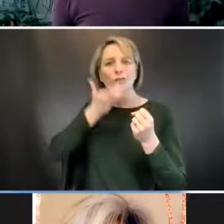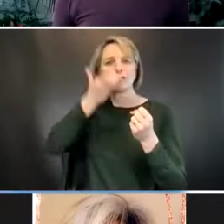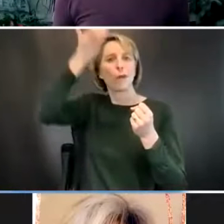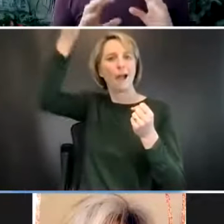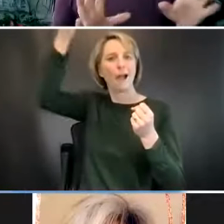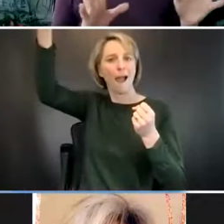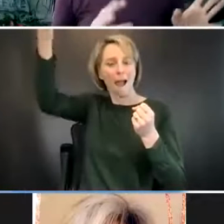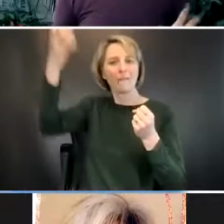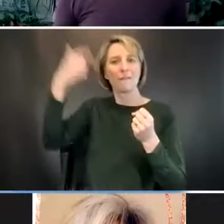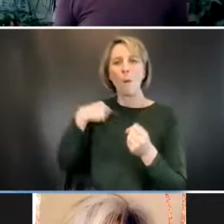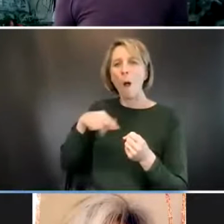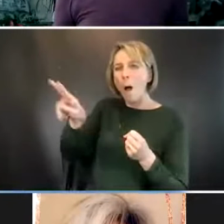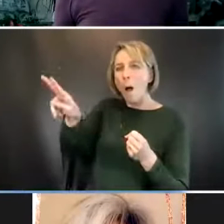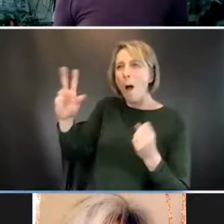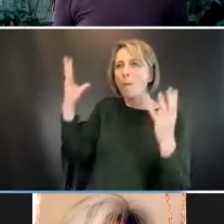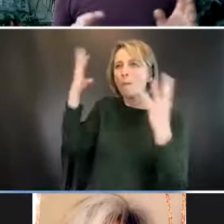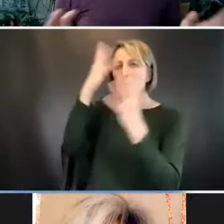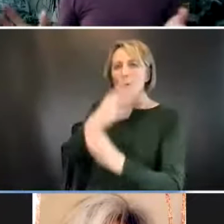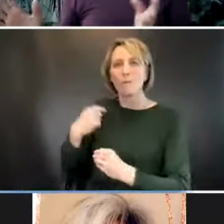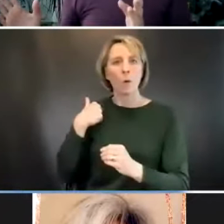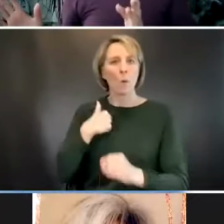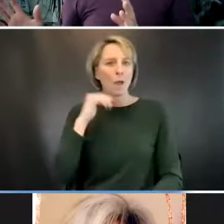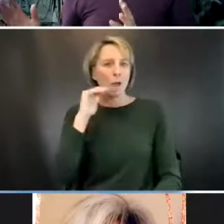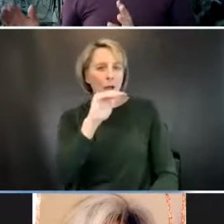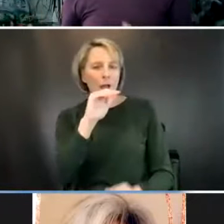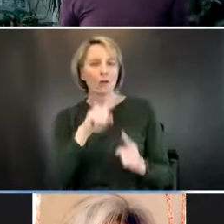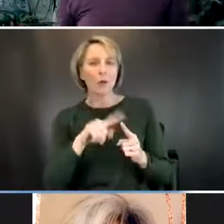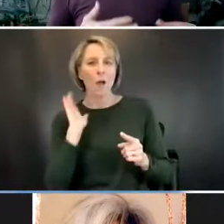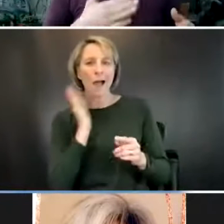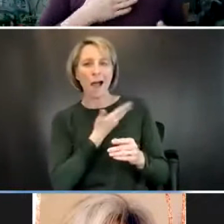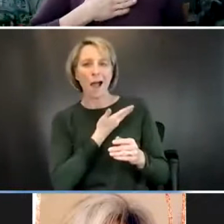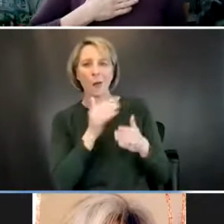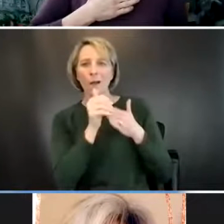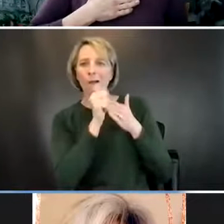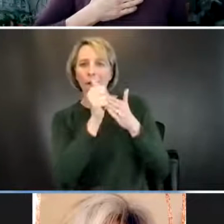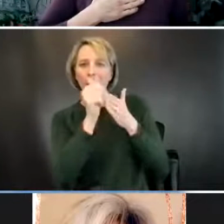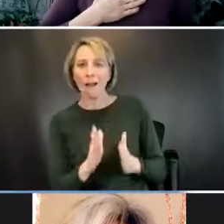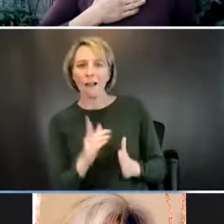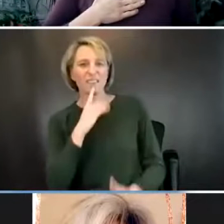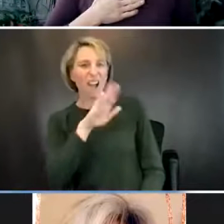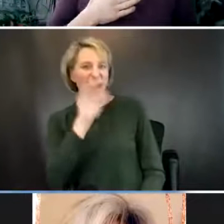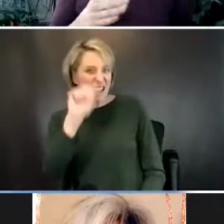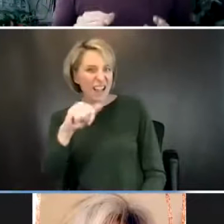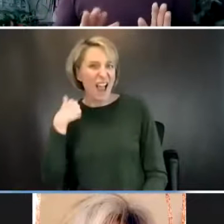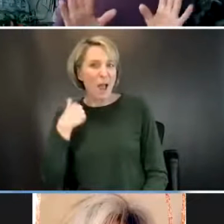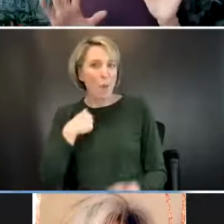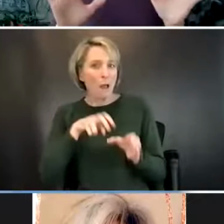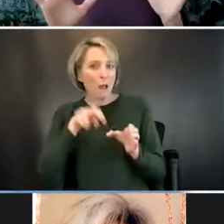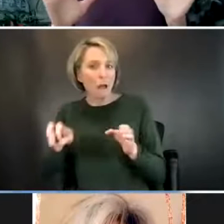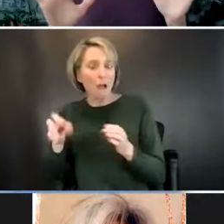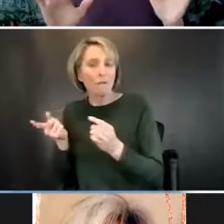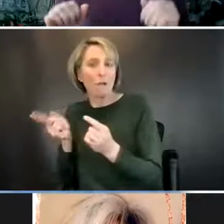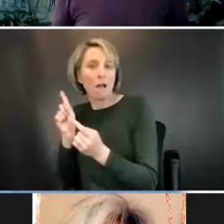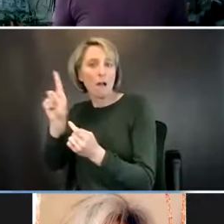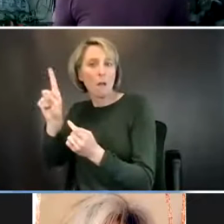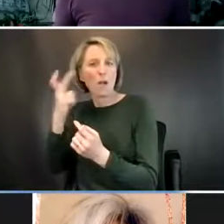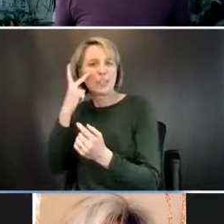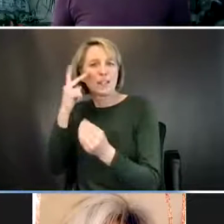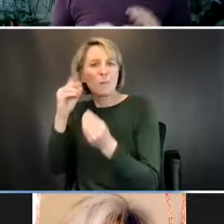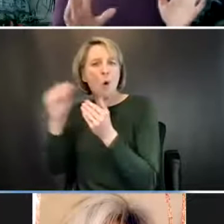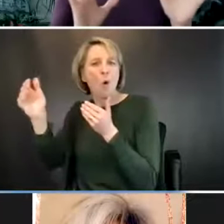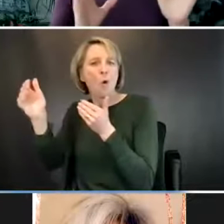down off the Jeep and get closer to these giraffes. So we leave the safety of the Jeep. Maybe our heart starts to pound a little bit more. We've gotten a little bit of